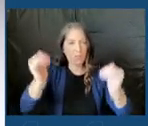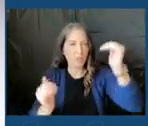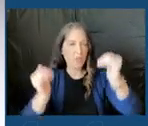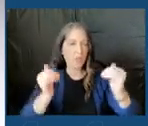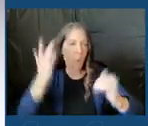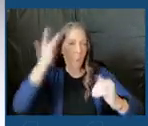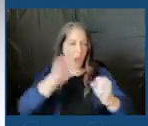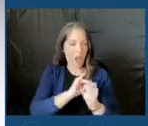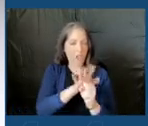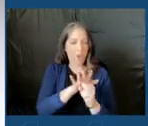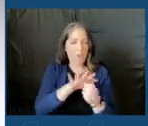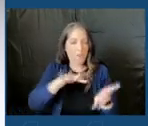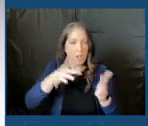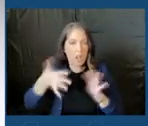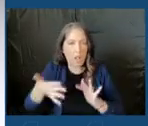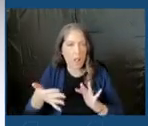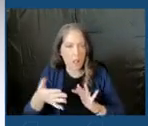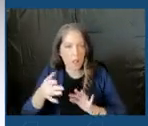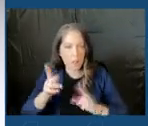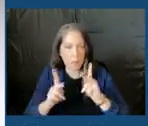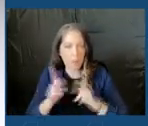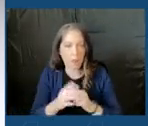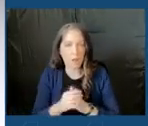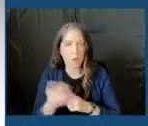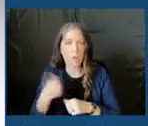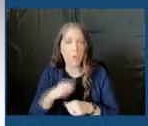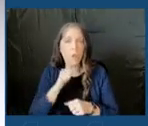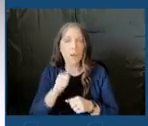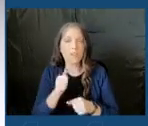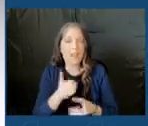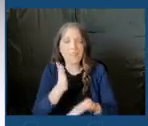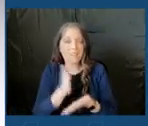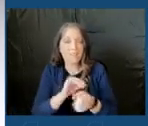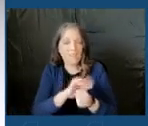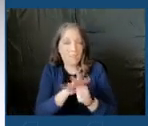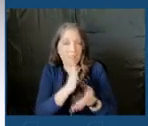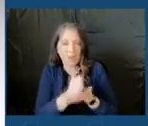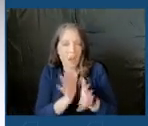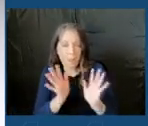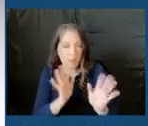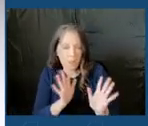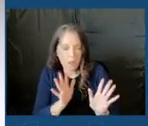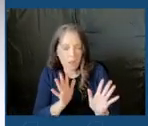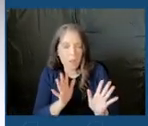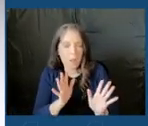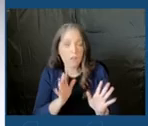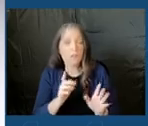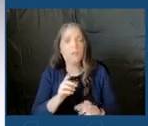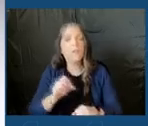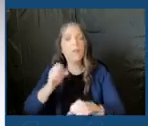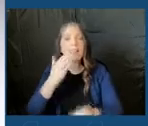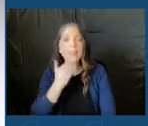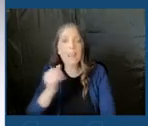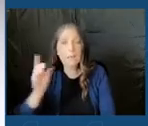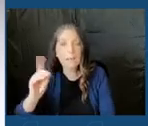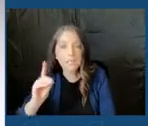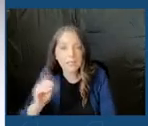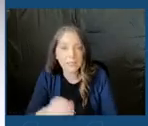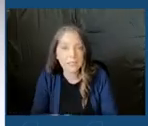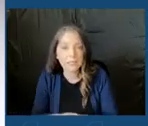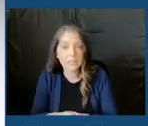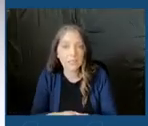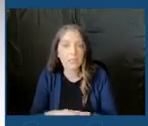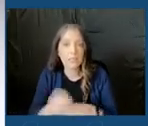not stopping with the virus. We're going to think about diabetes. We're going to work on obesity. We're going to deal with cardiovascular